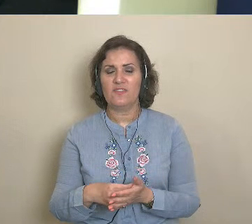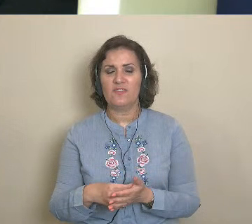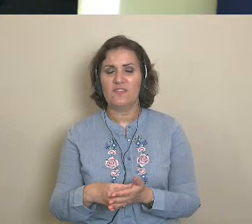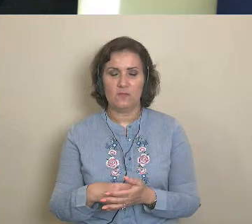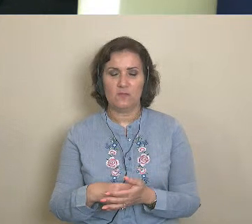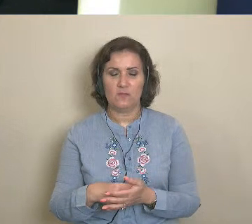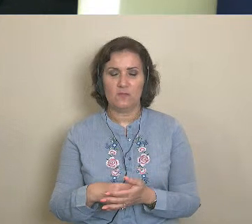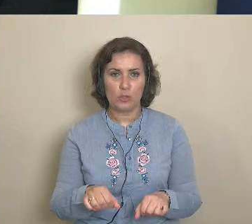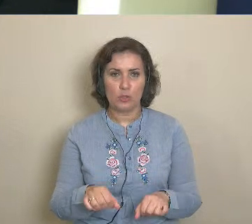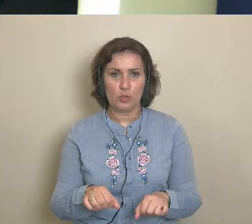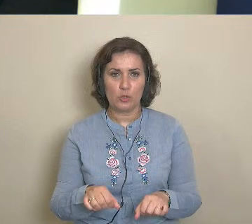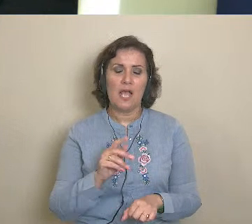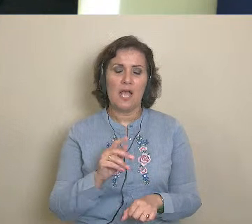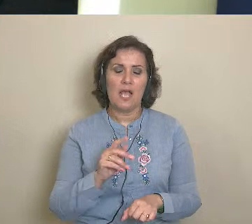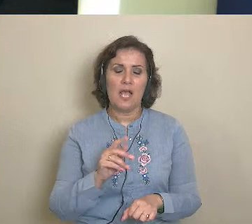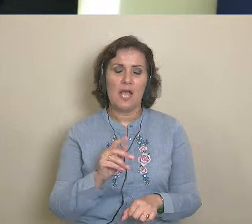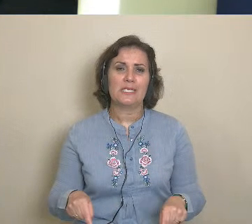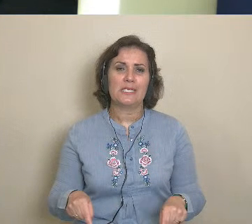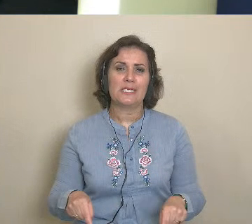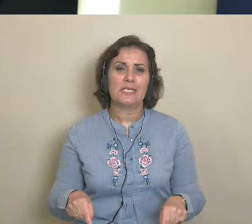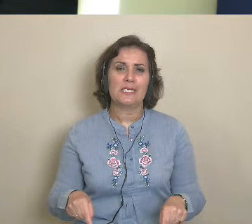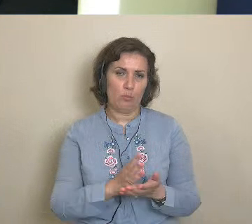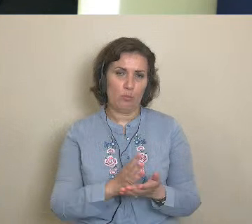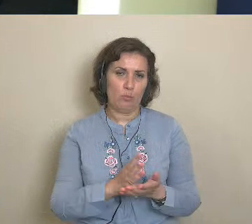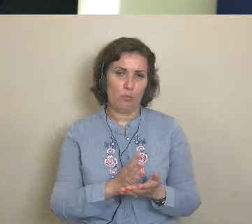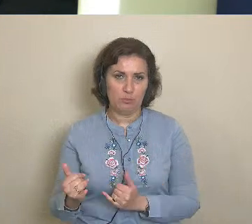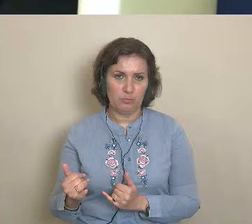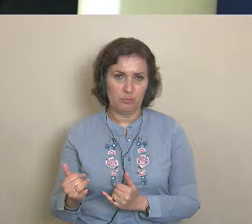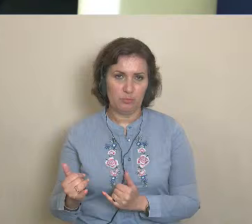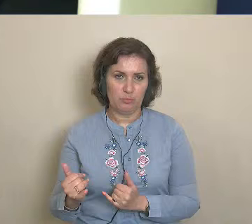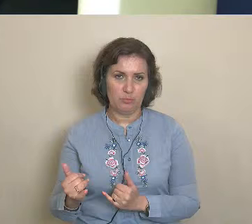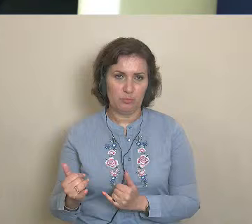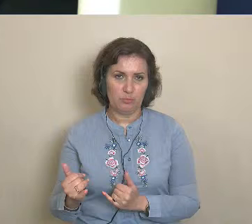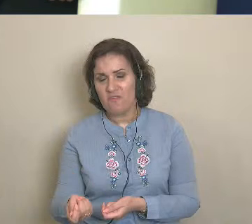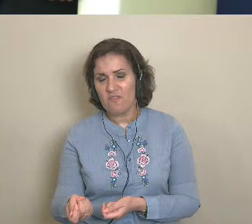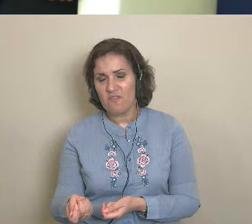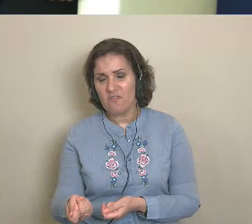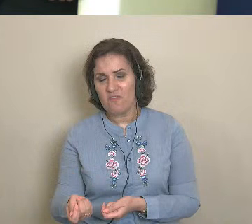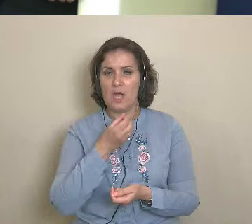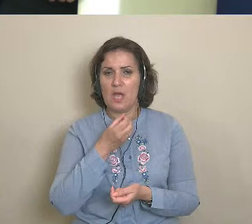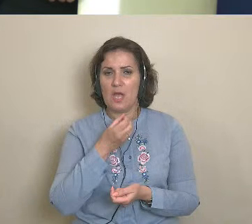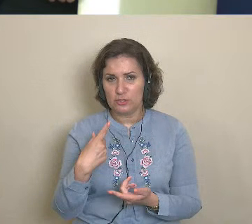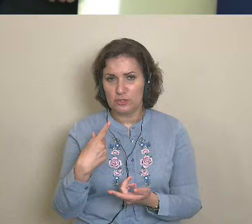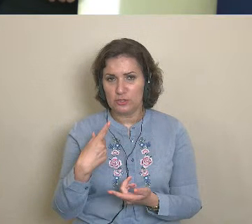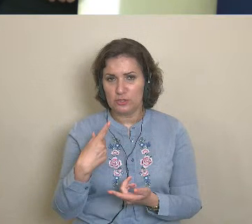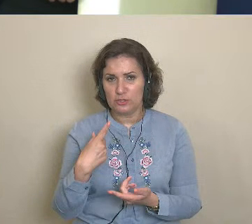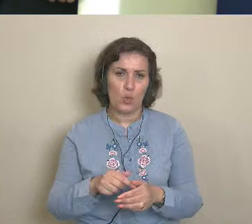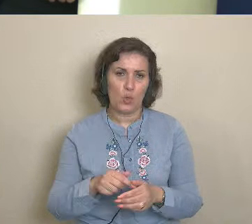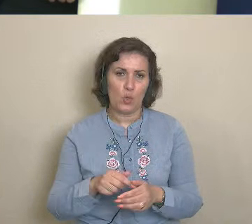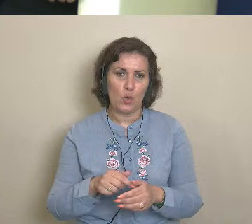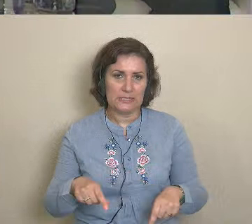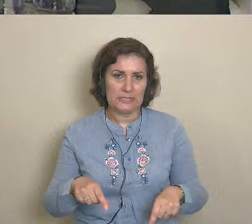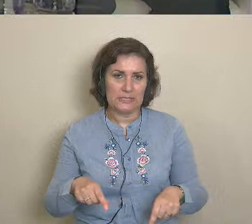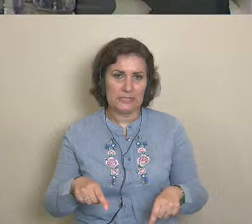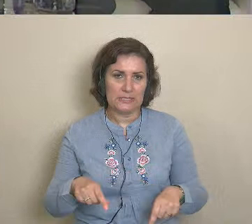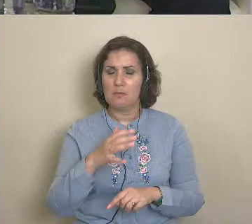available. And we know that sometimes it is an issue. And logistics is sometimes complex. We need